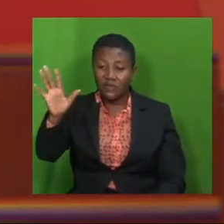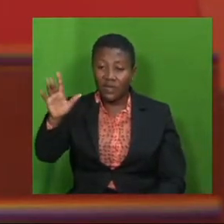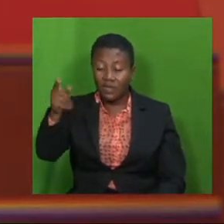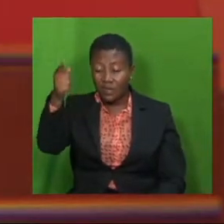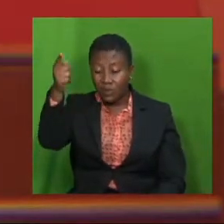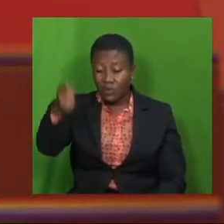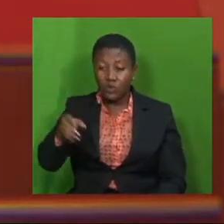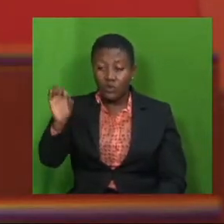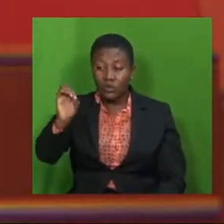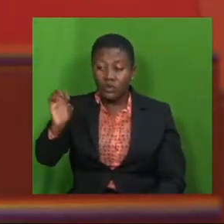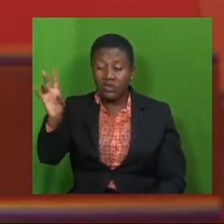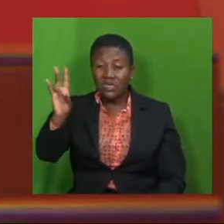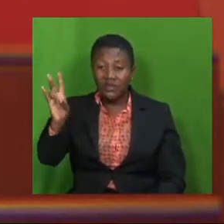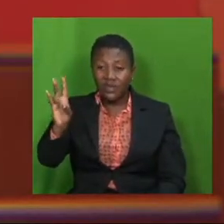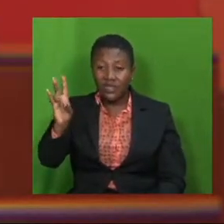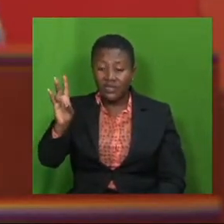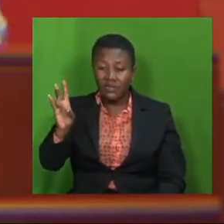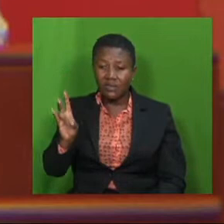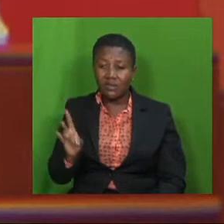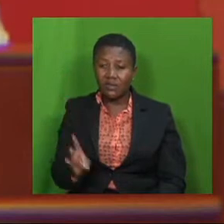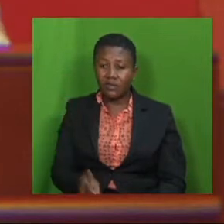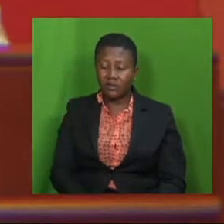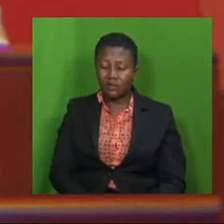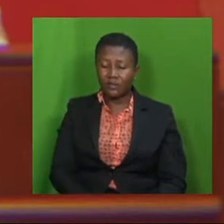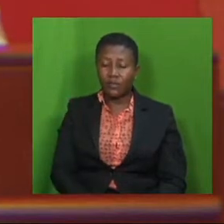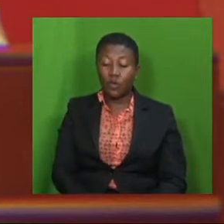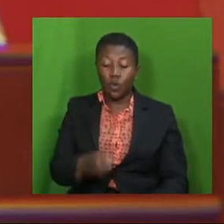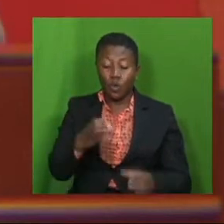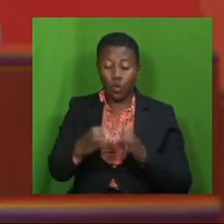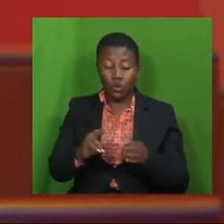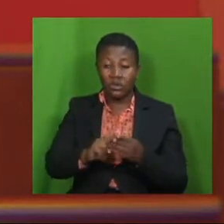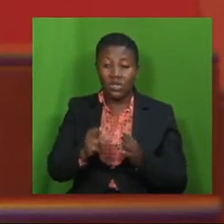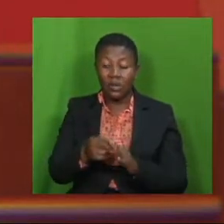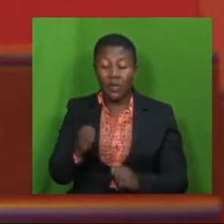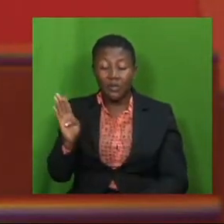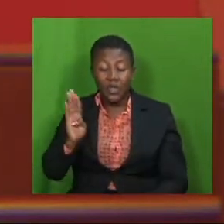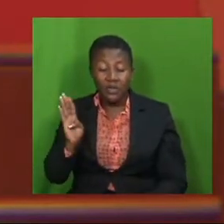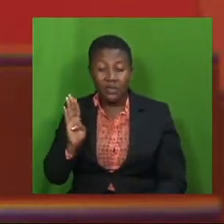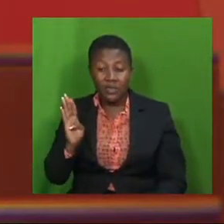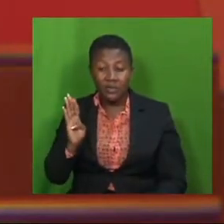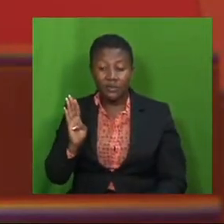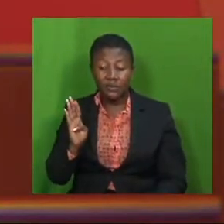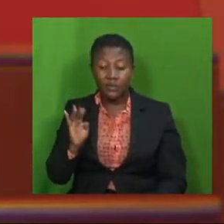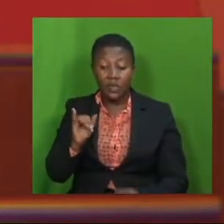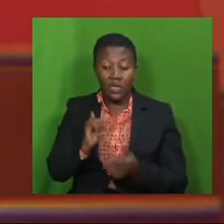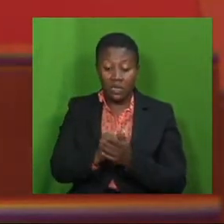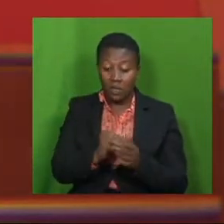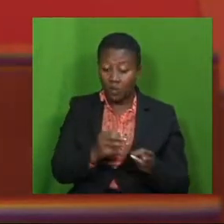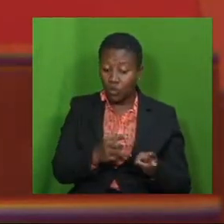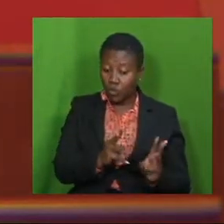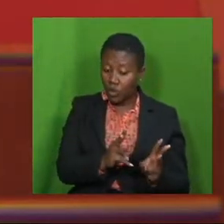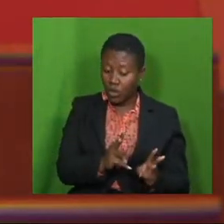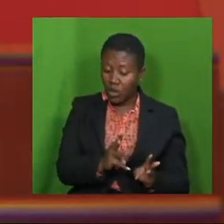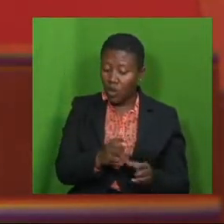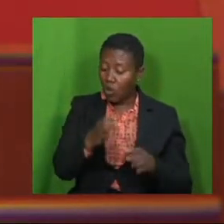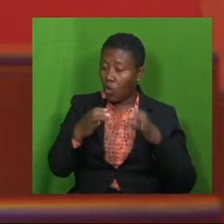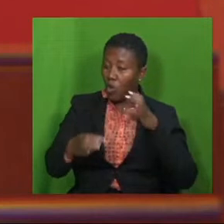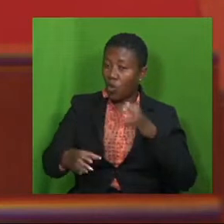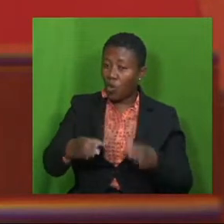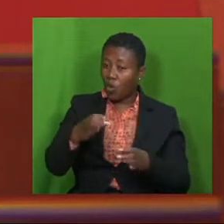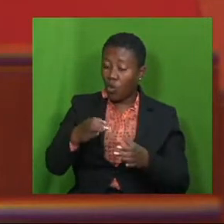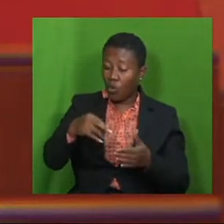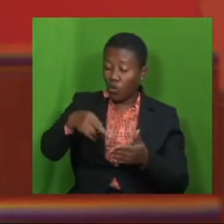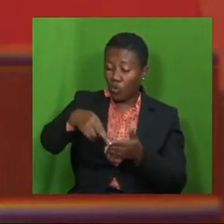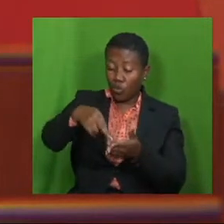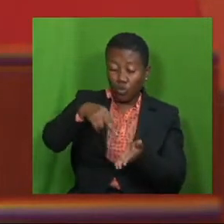H1/65/707, that is Court of Appeal. In that case, the Court of Appeal ruled that the